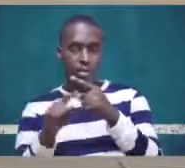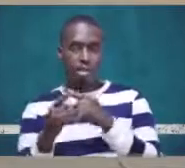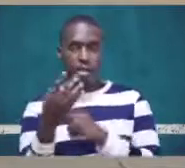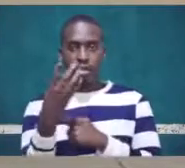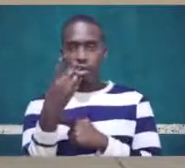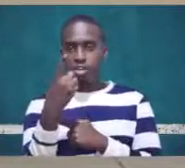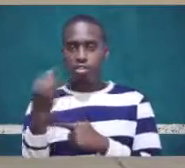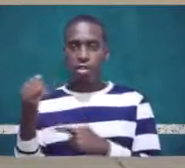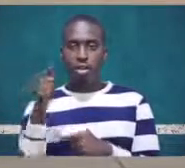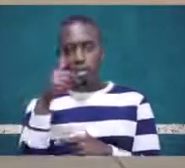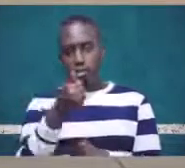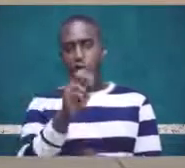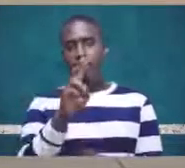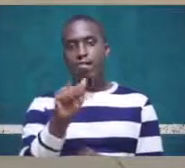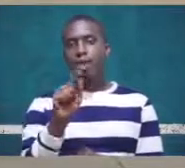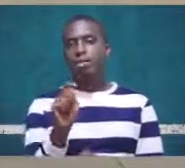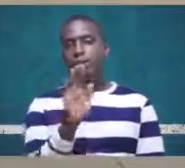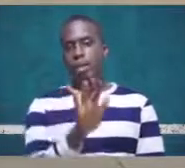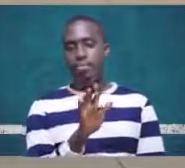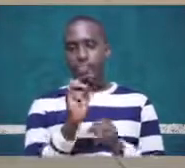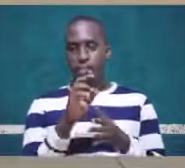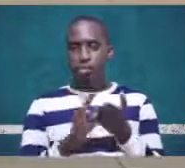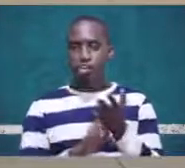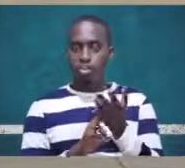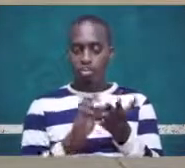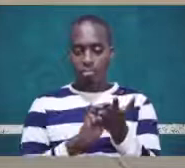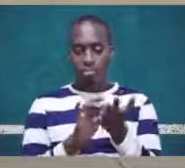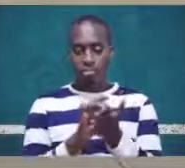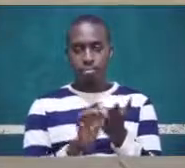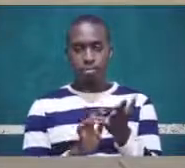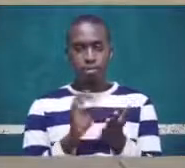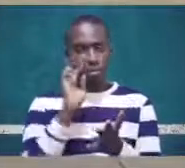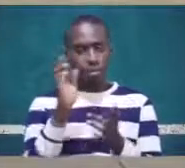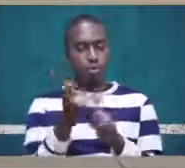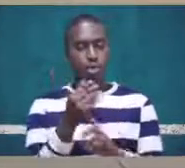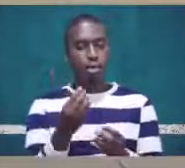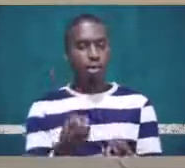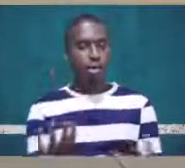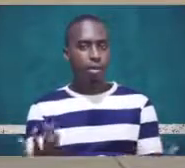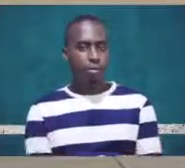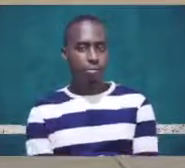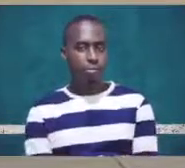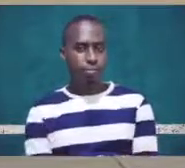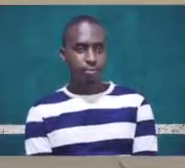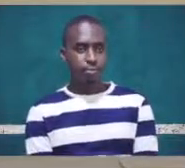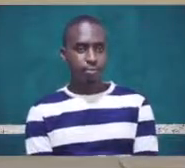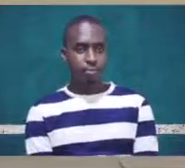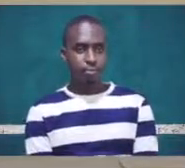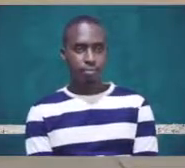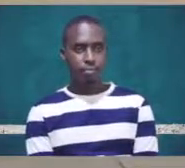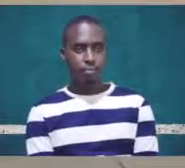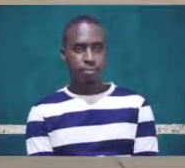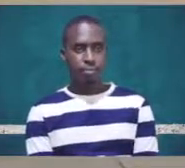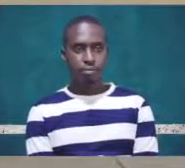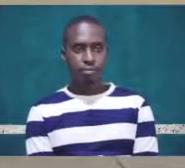100. When you calculate it, what do you get? You can use your calculator. You need to cancel this one goes with this, and this one goes